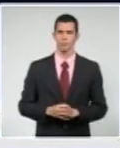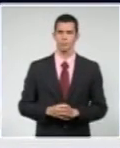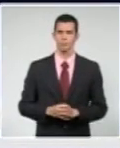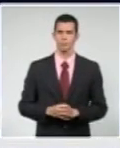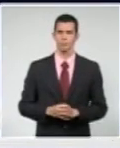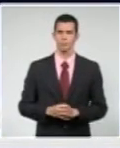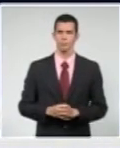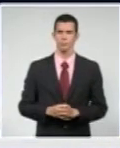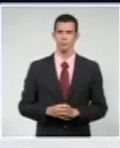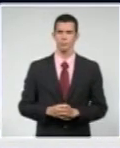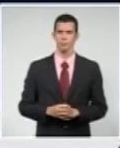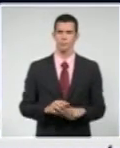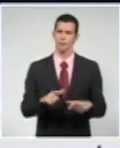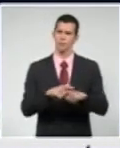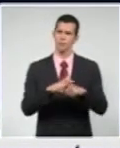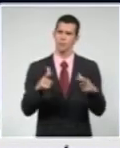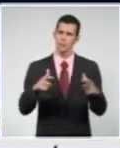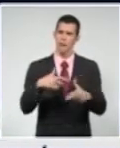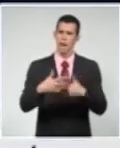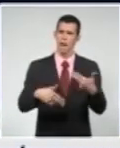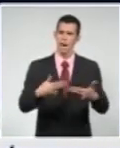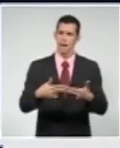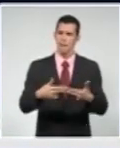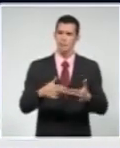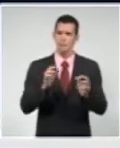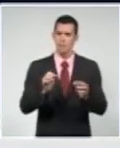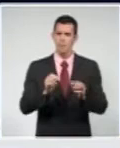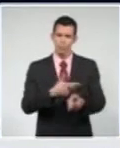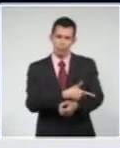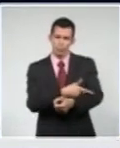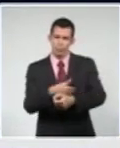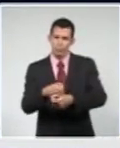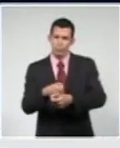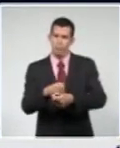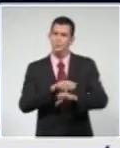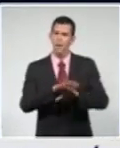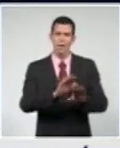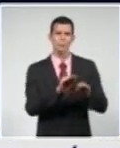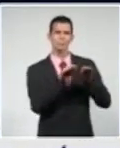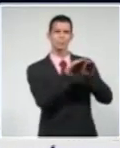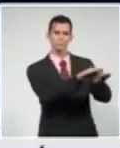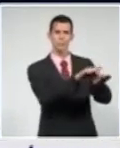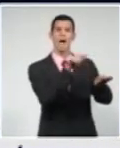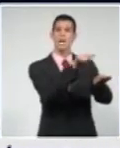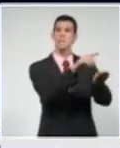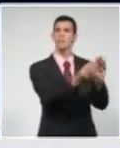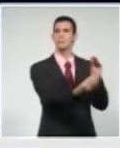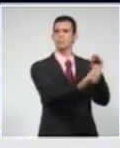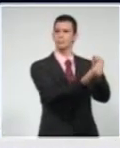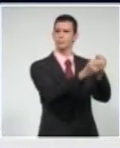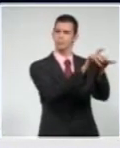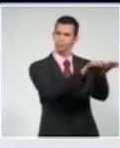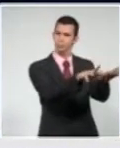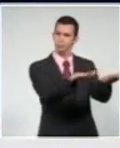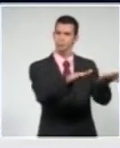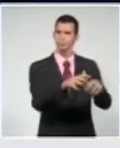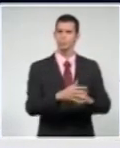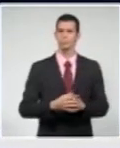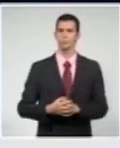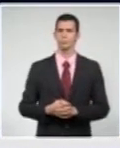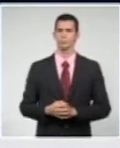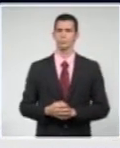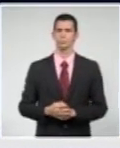who had previously tested positive for the virus. Of the 48 cases diagnosed